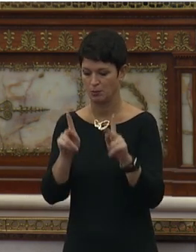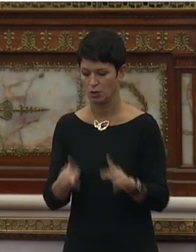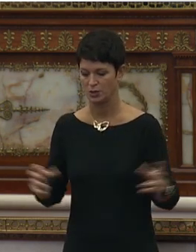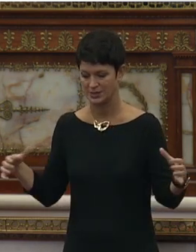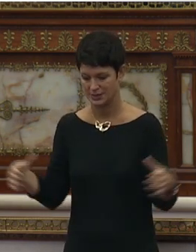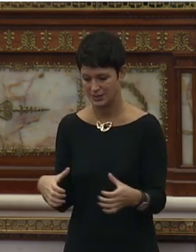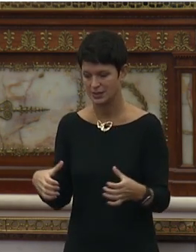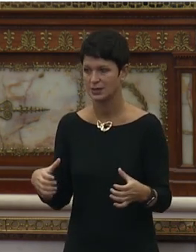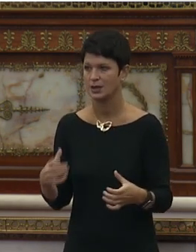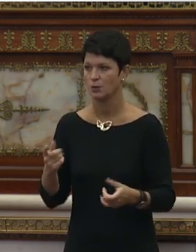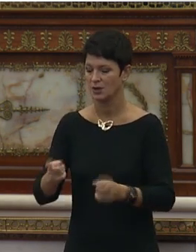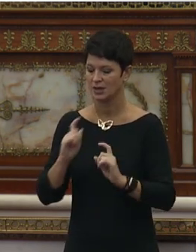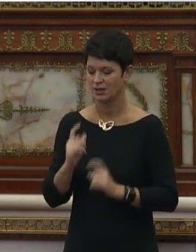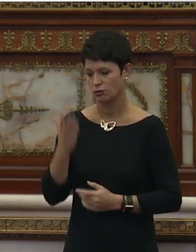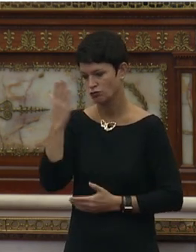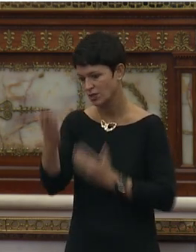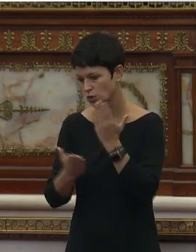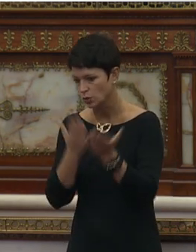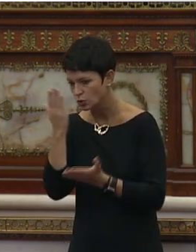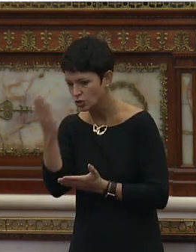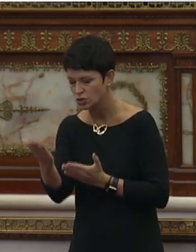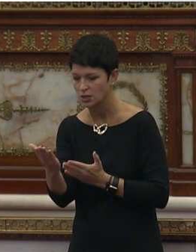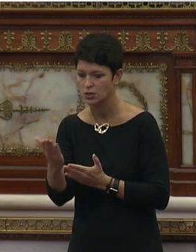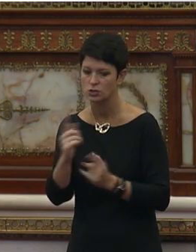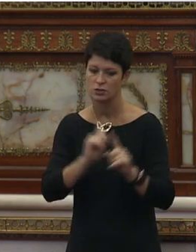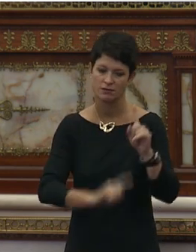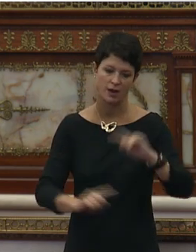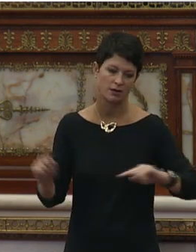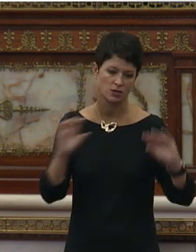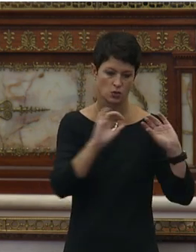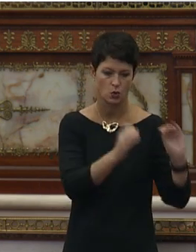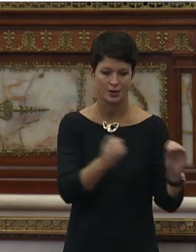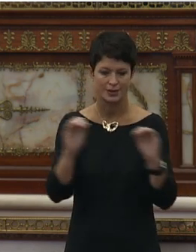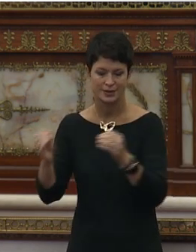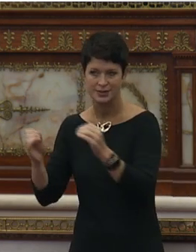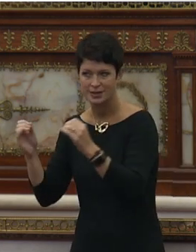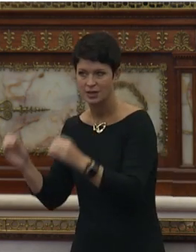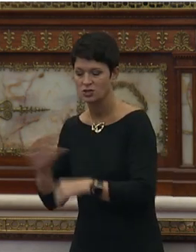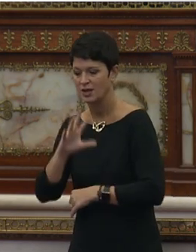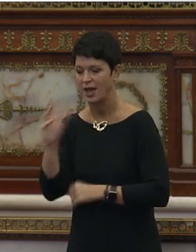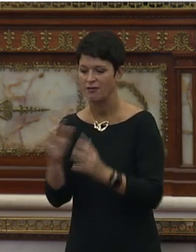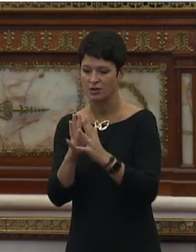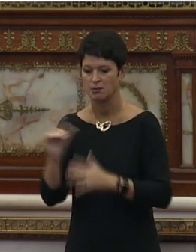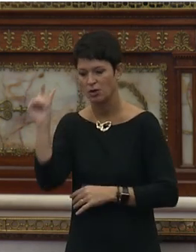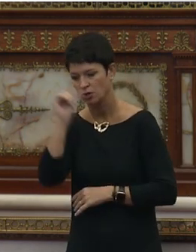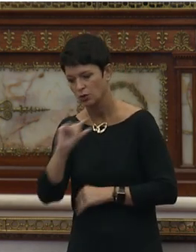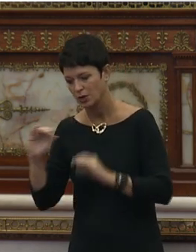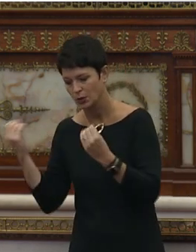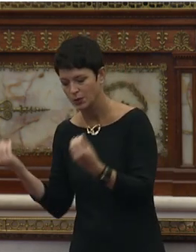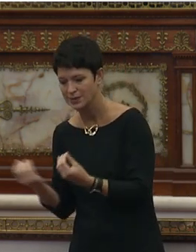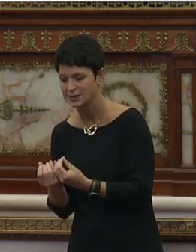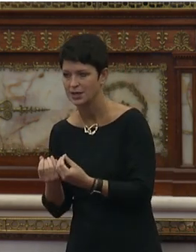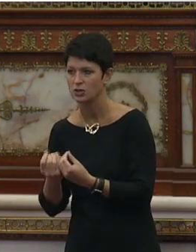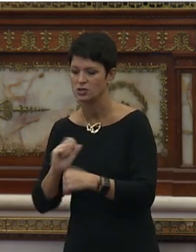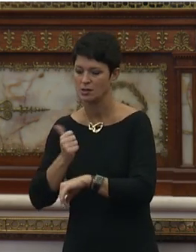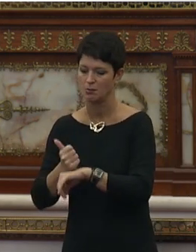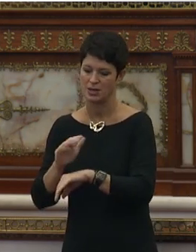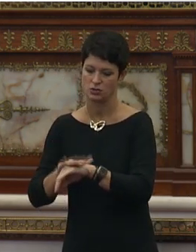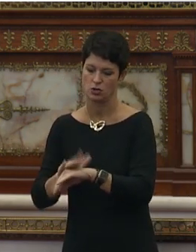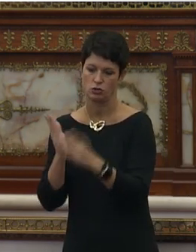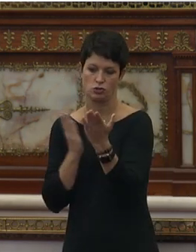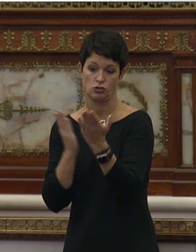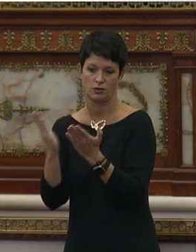been giving, you know, resolutions to various organizations, African American Greek organizations, who are based on